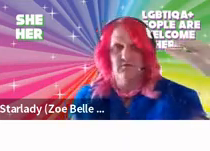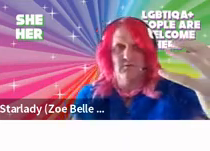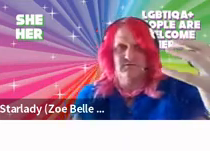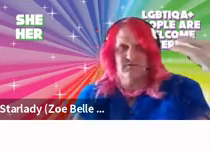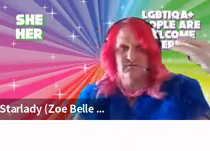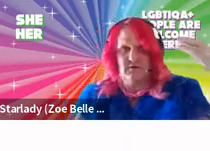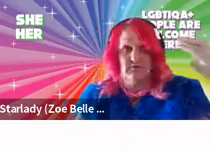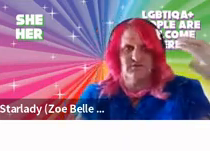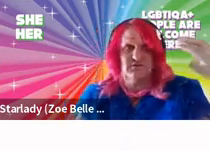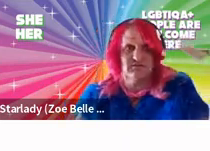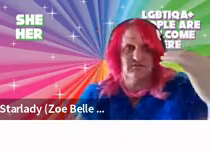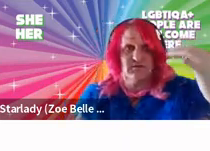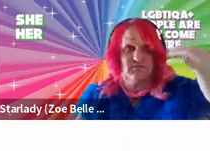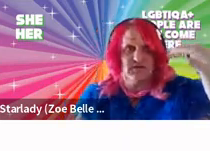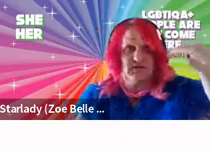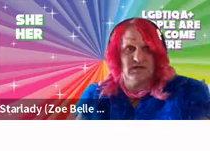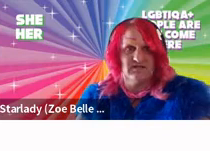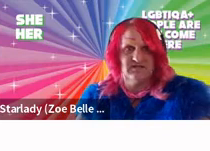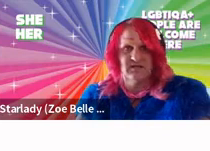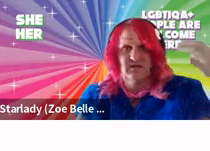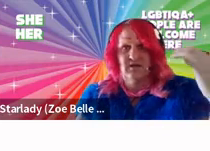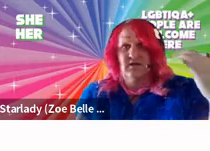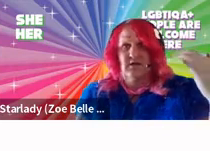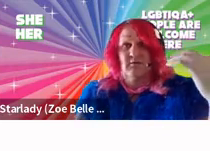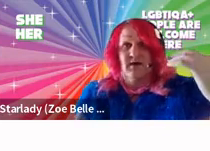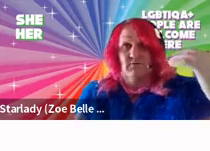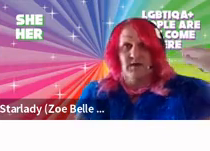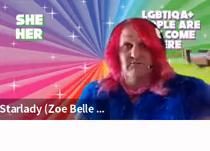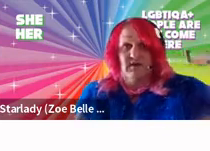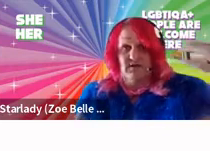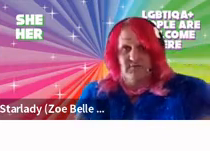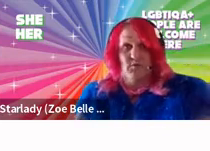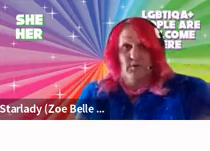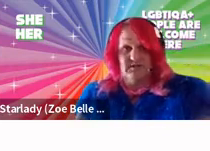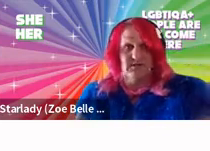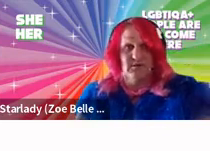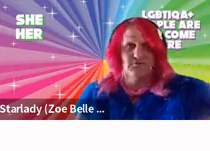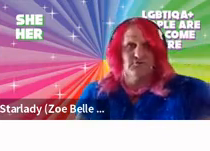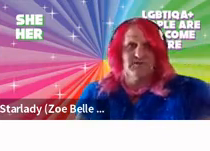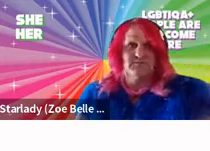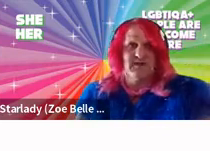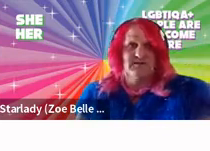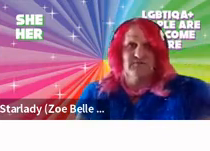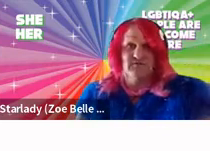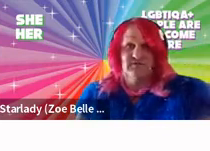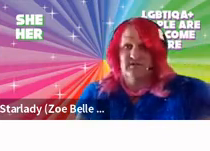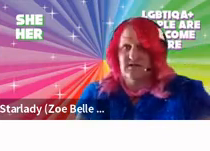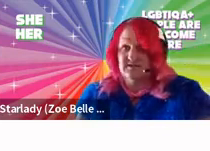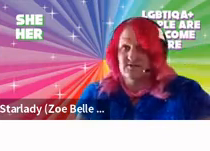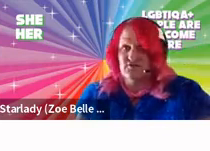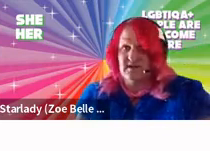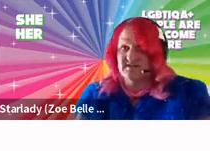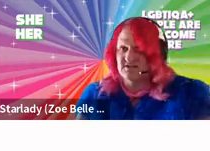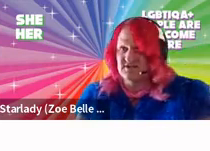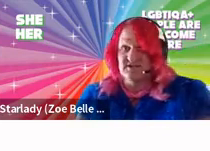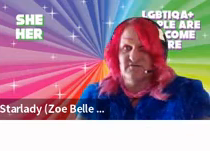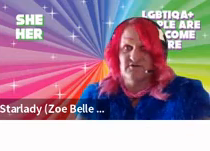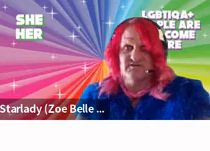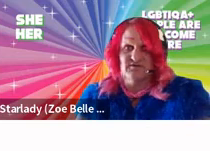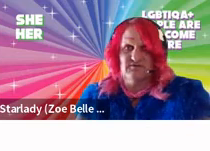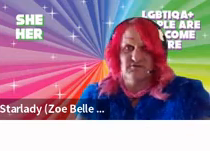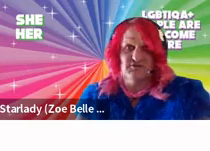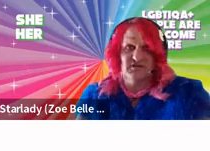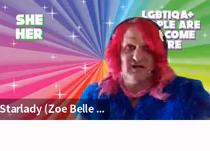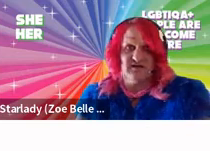occur within all sort of cultures or communities. But from a Western cultural perspective, when discussing trans and